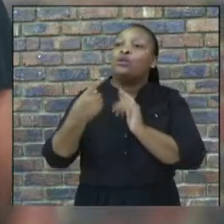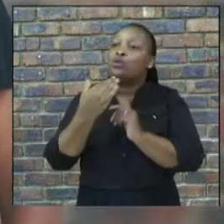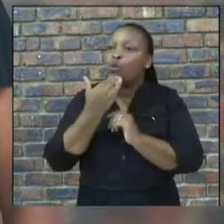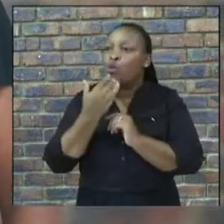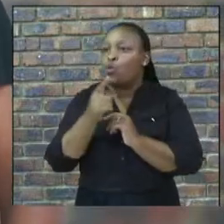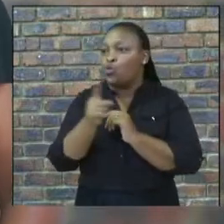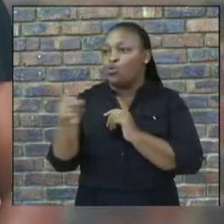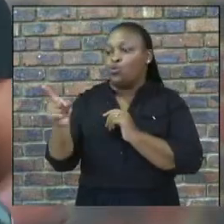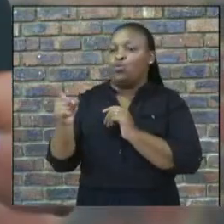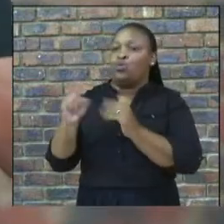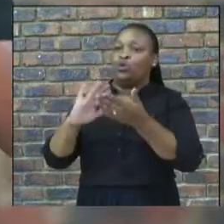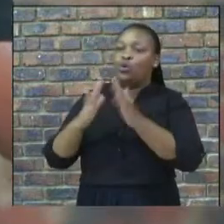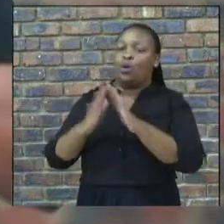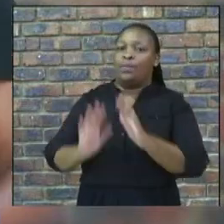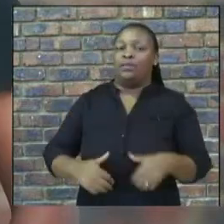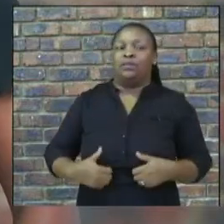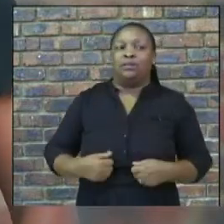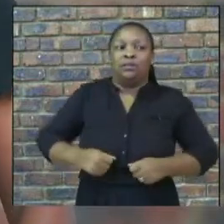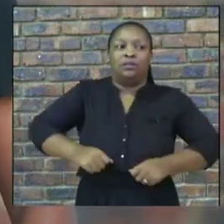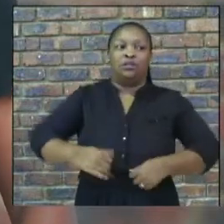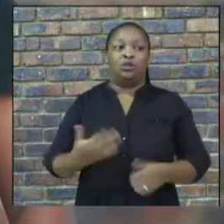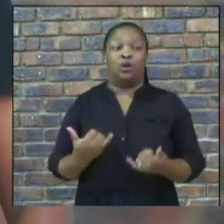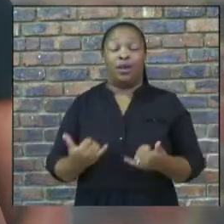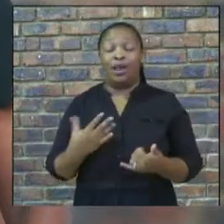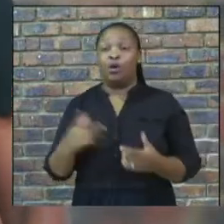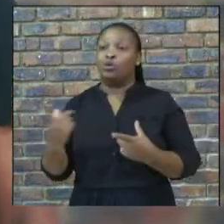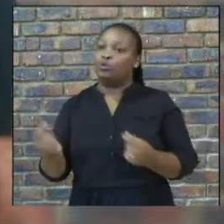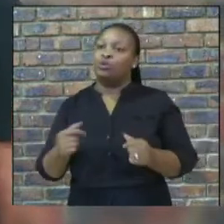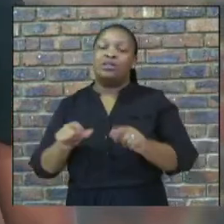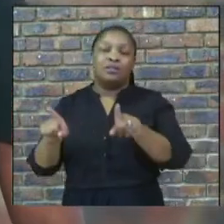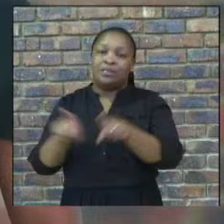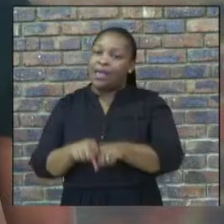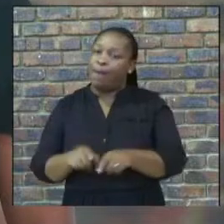o. So we're going to follow a similar process.